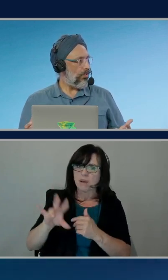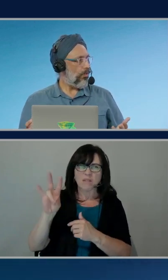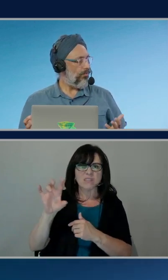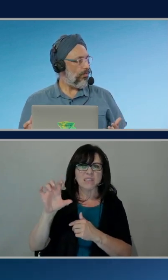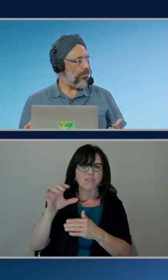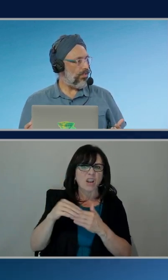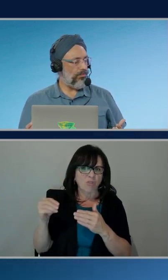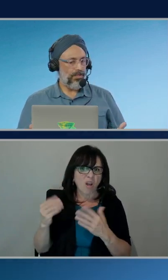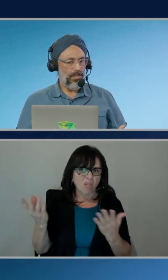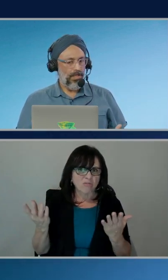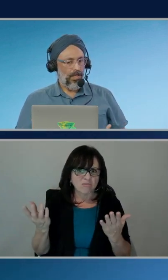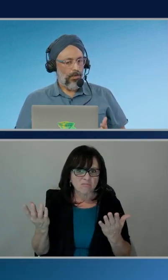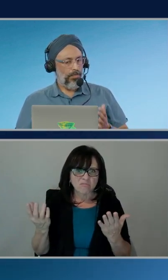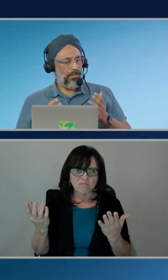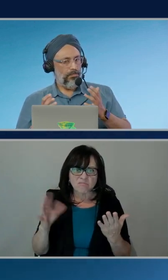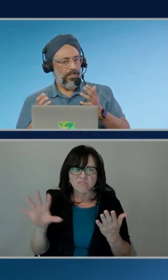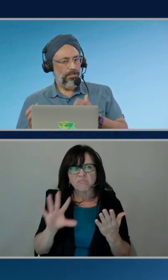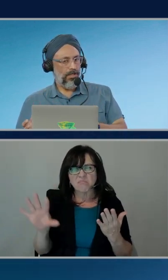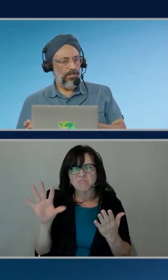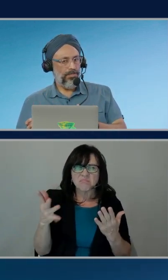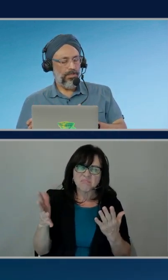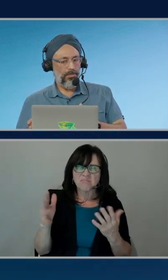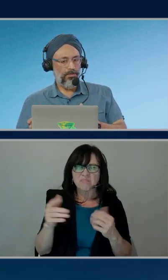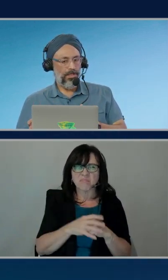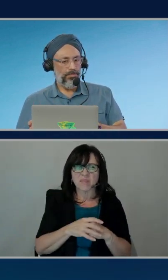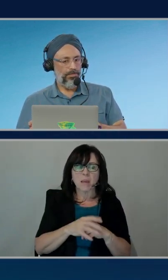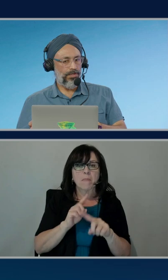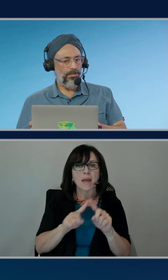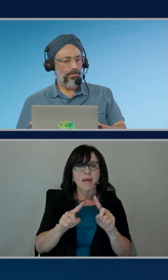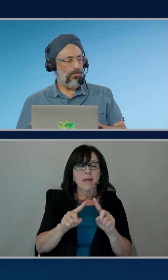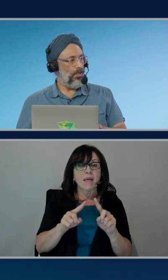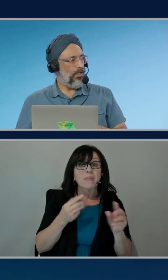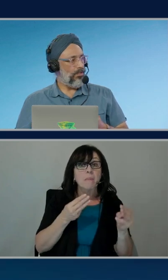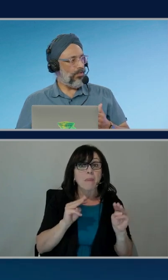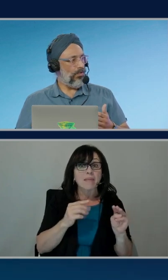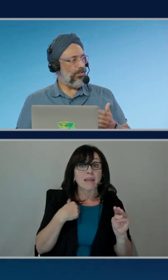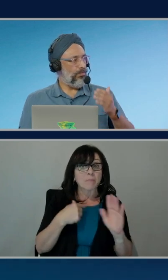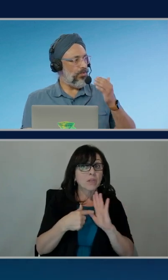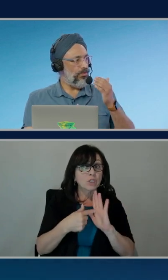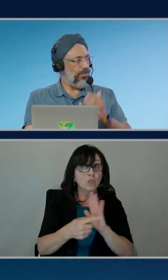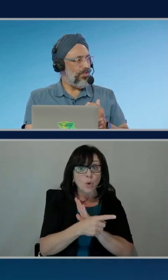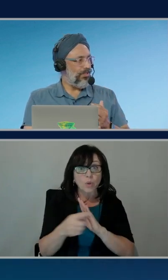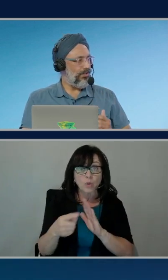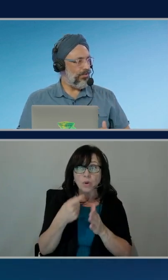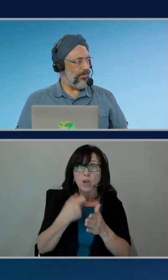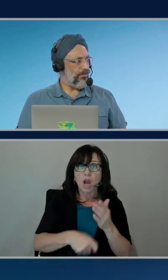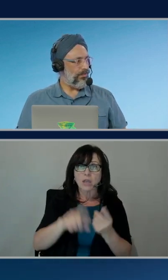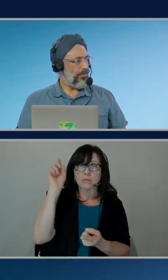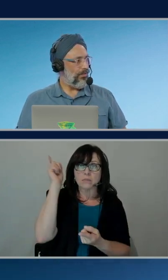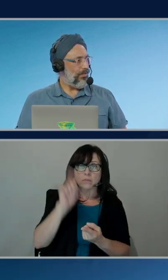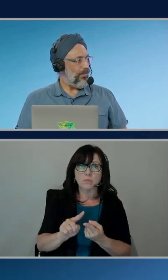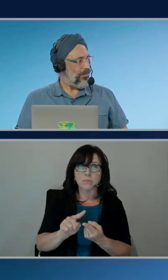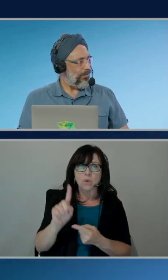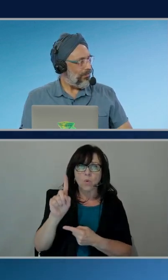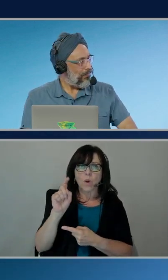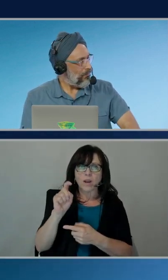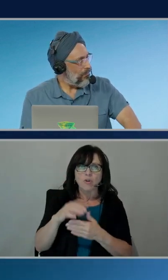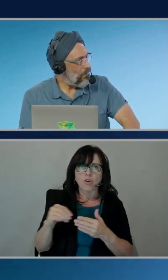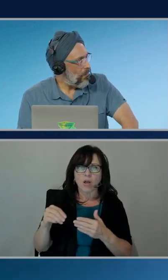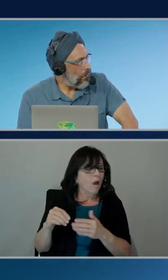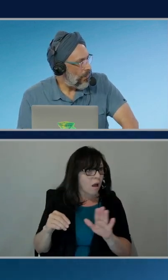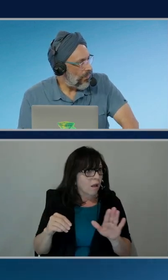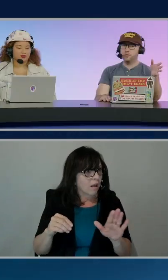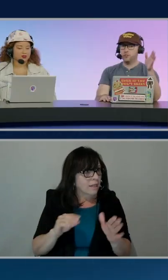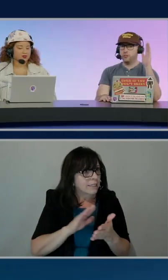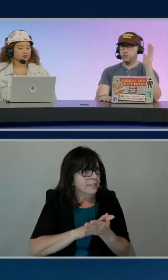right? Okay. 24/7. But the methodology which I'm going to demonstrate to you, the cost comes to just $100. Oh, nice. Can you tell